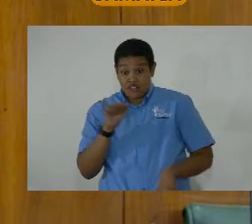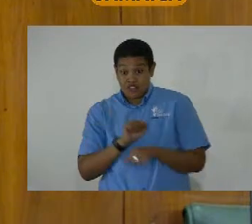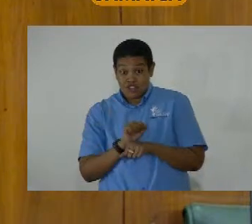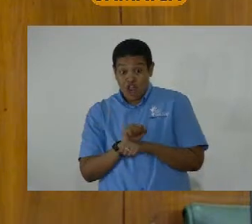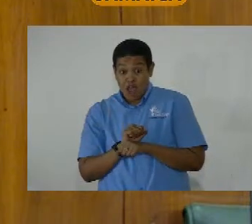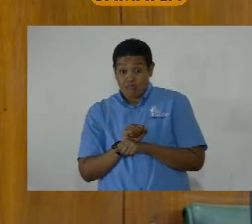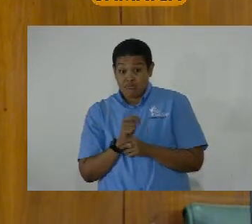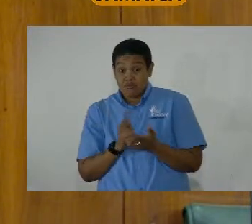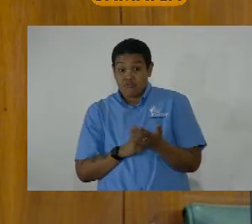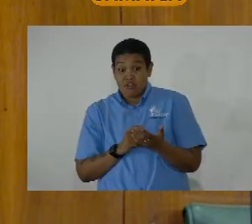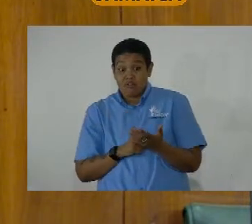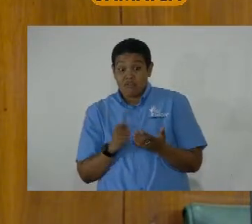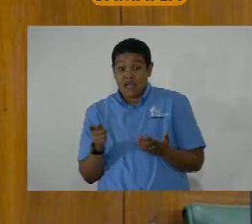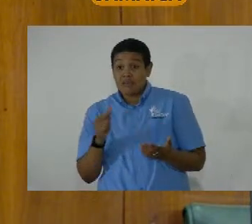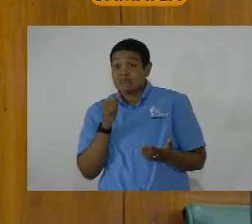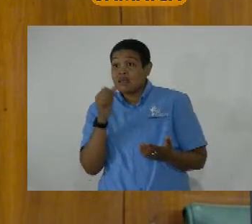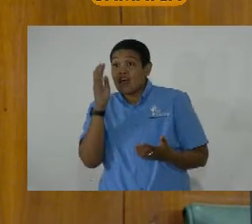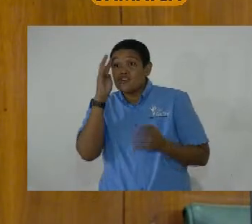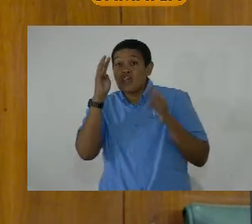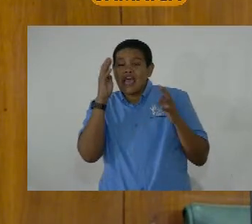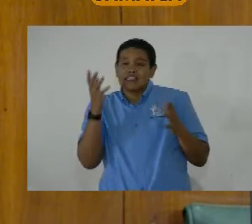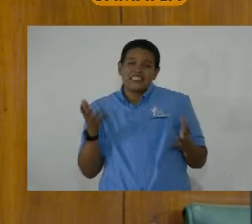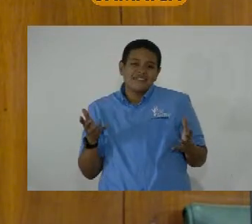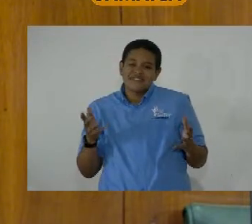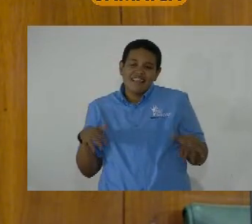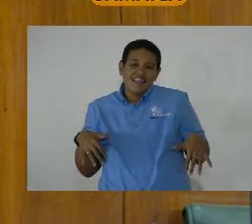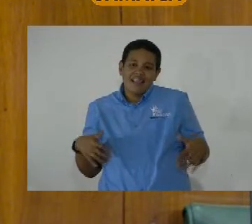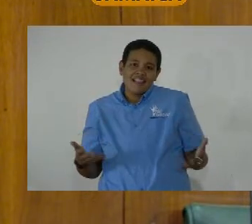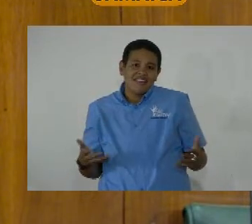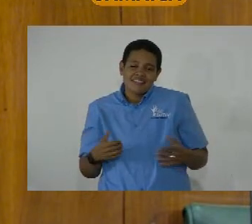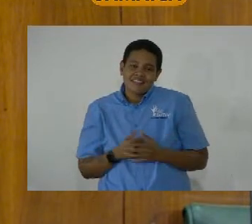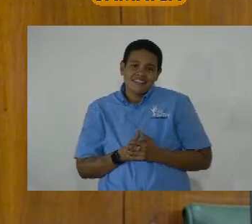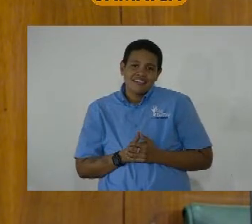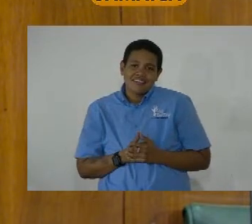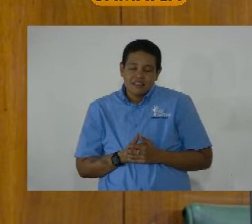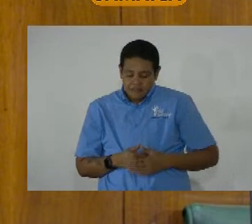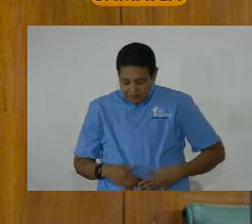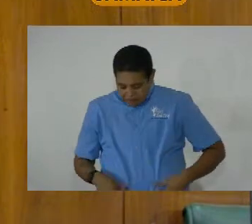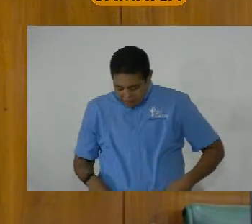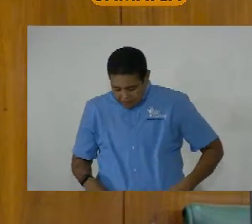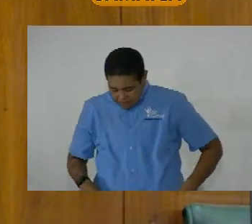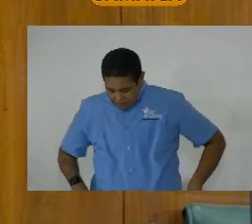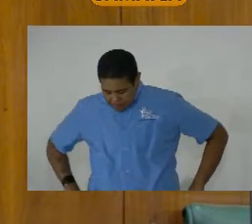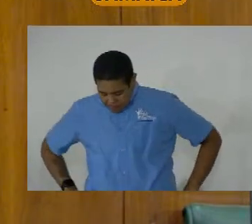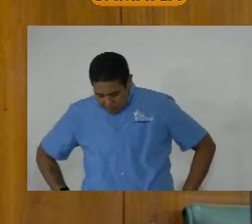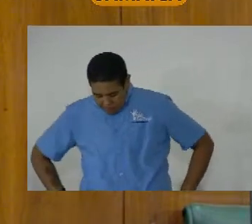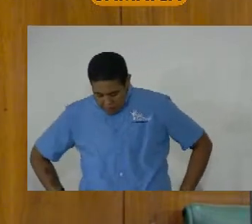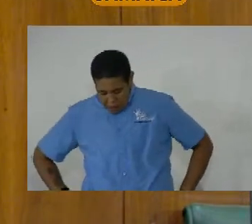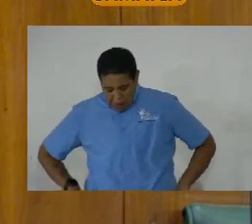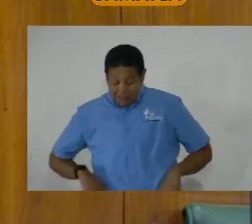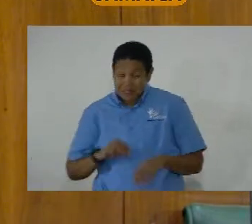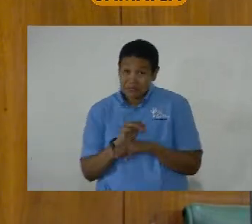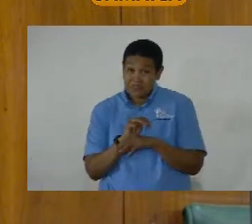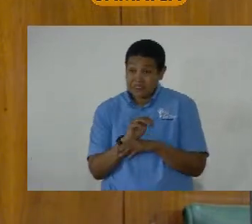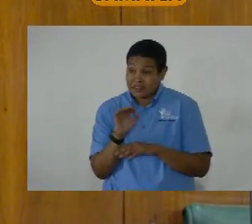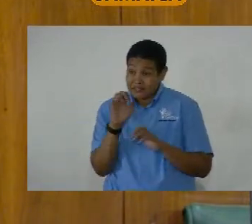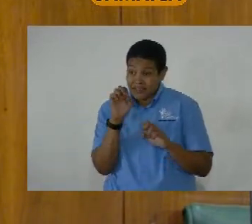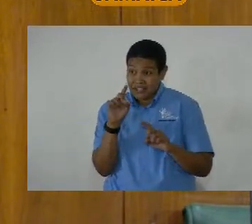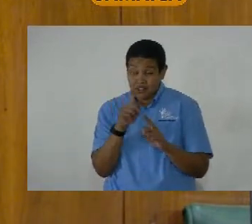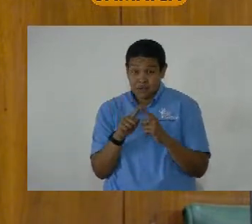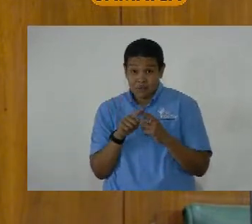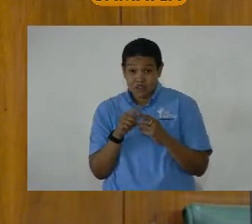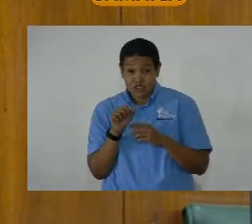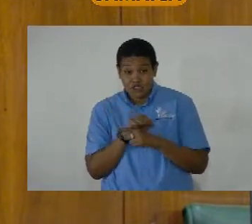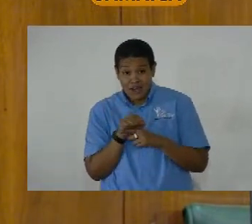are not even created yet. And the Minister of Education and